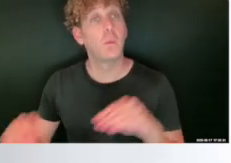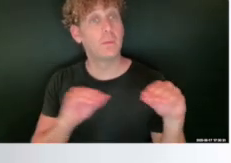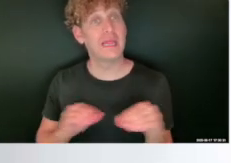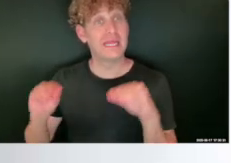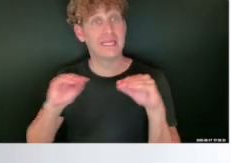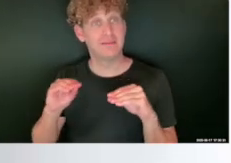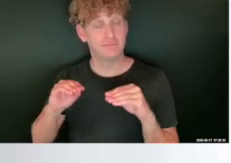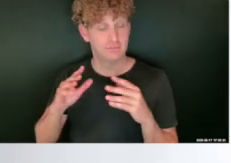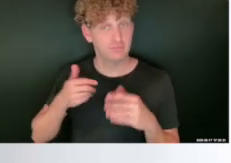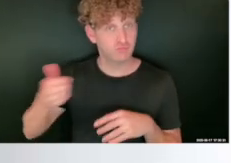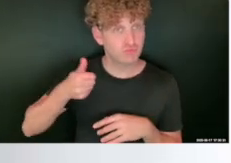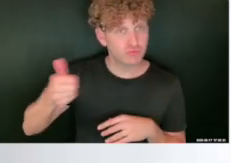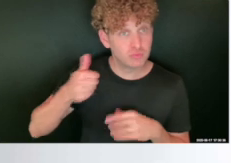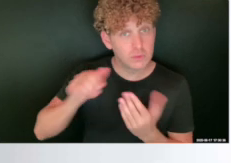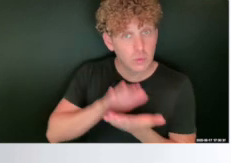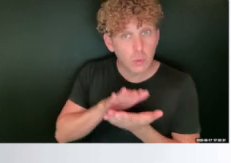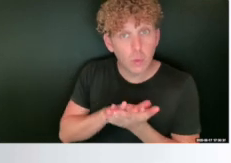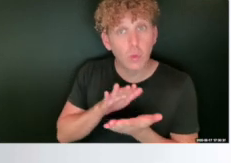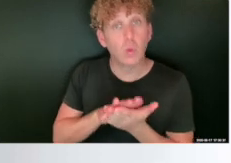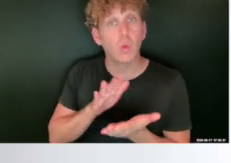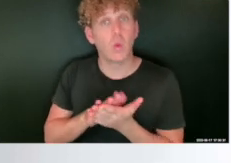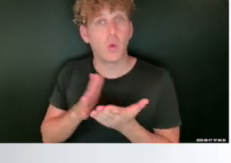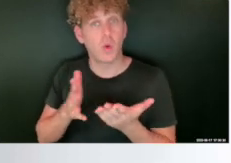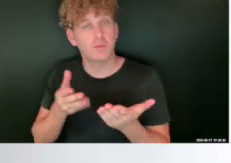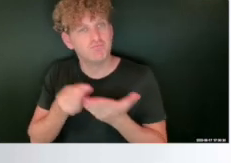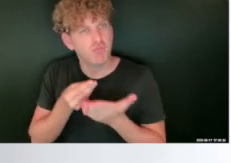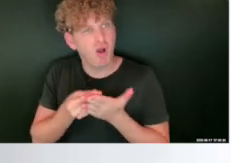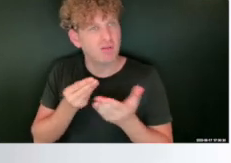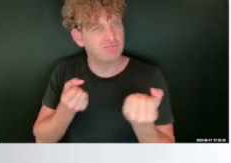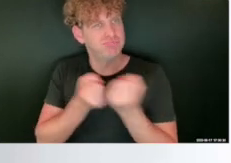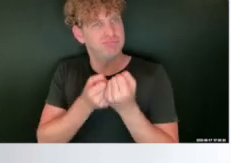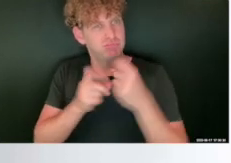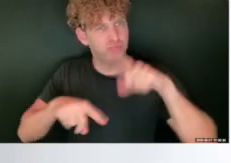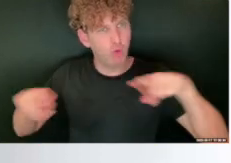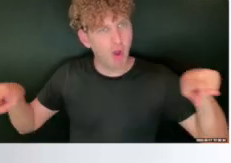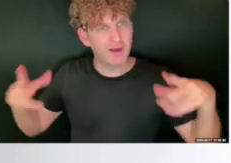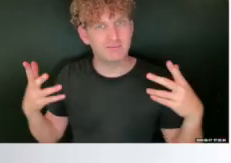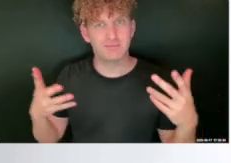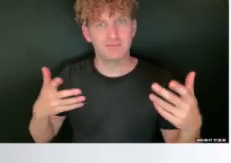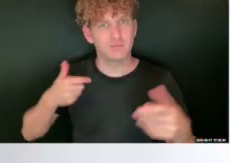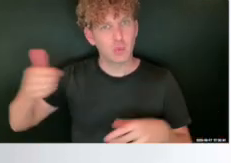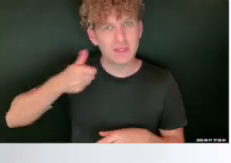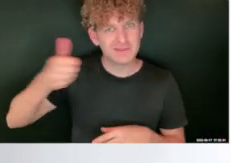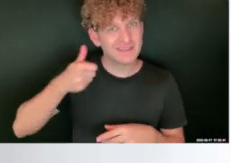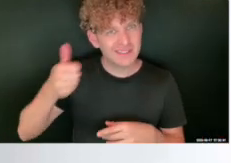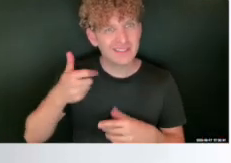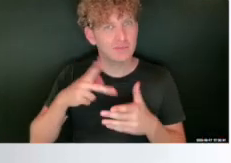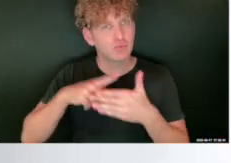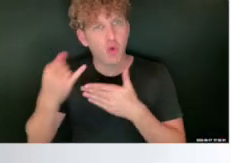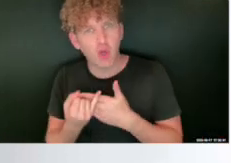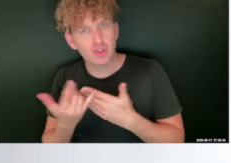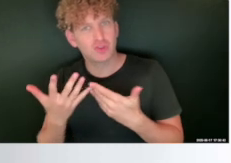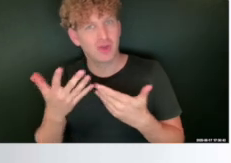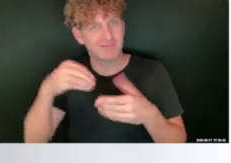vendors, and dependable and innovative staff working together to create a sustainable, impactful model of